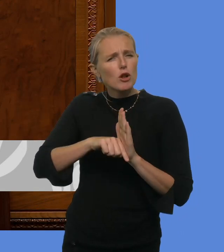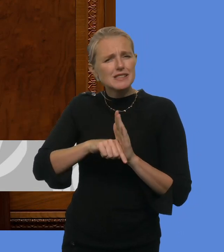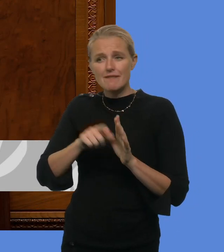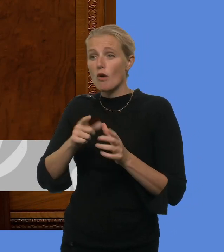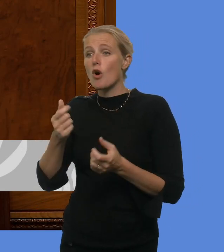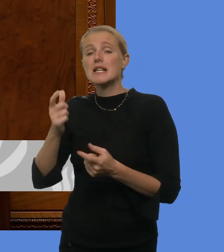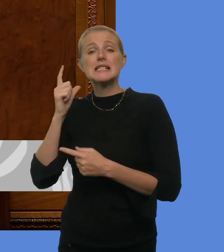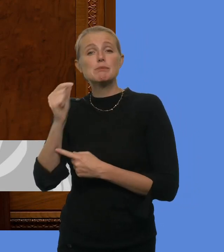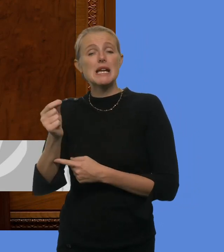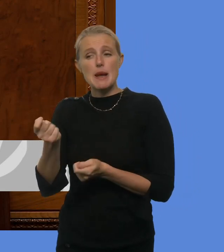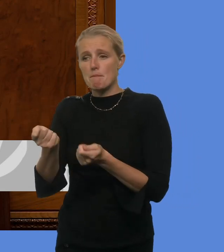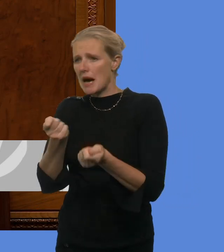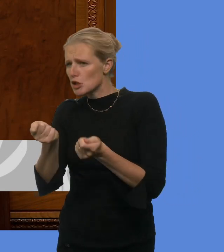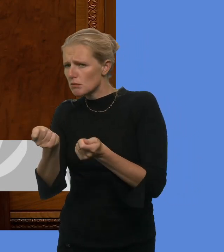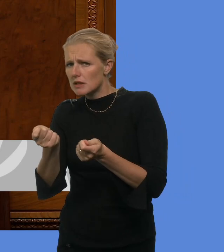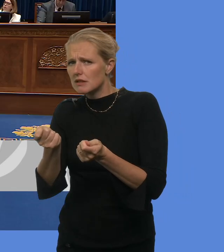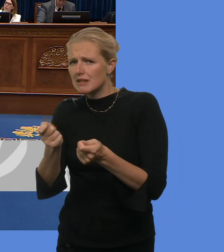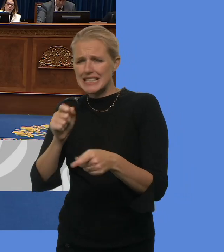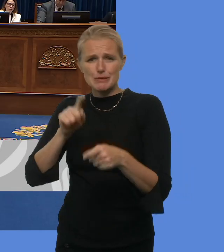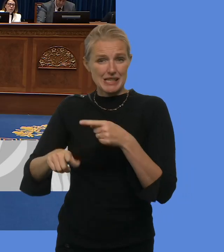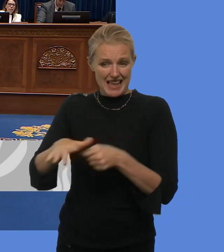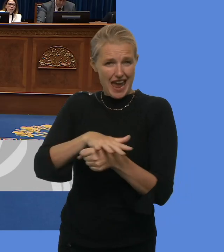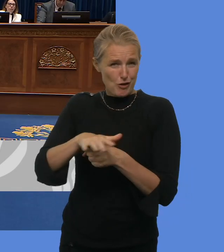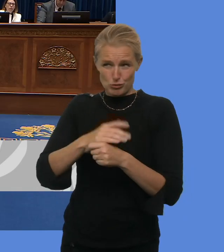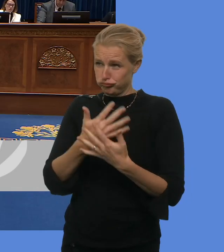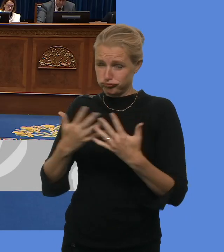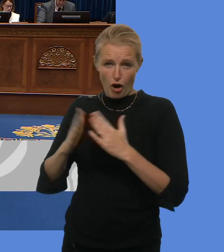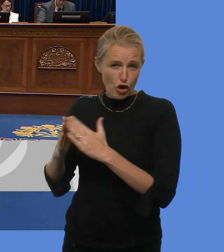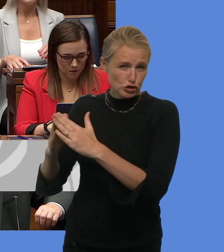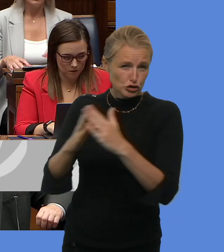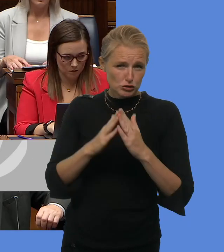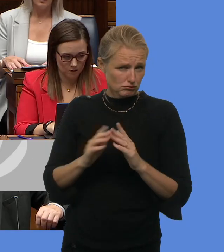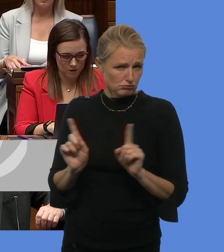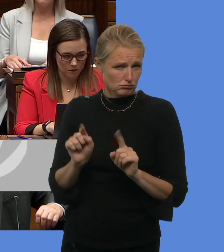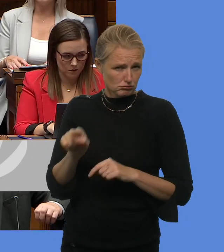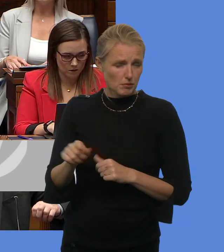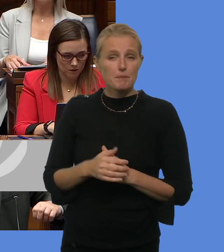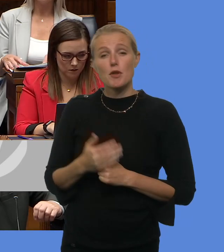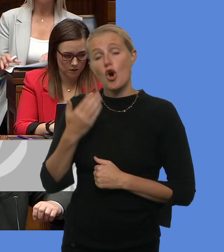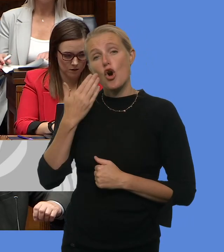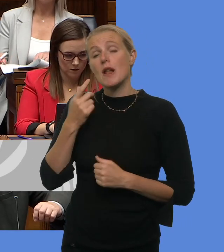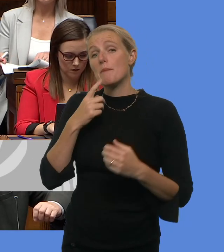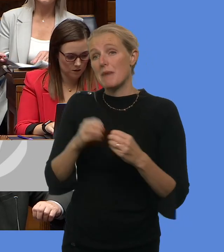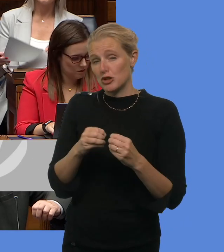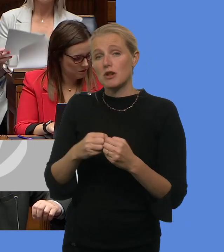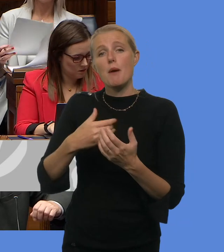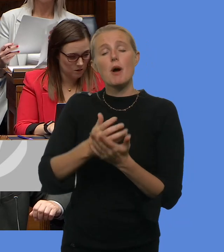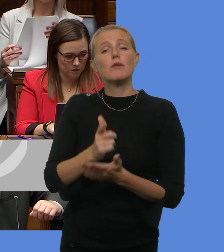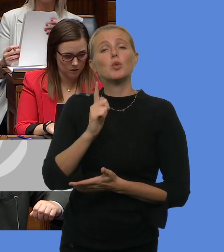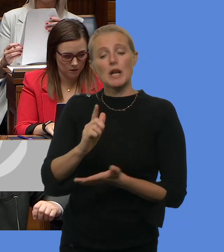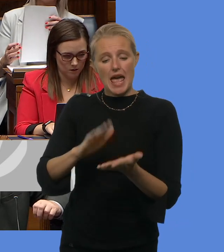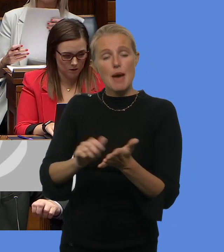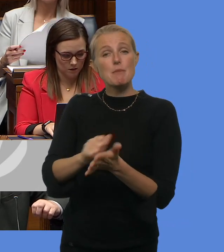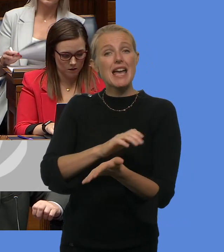speed management measures, particularly in built-up areas? Minister. I had mentioned earlier in question time that as part of the 20 mile an hour